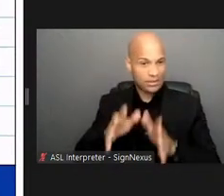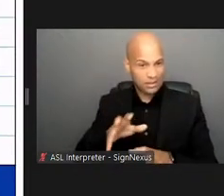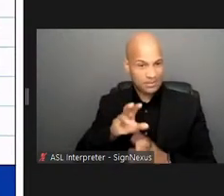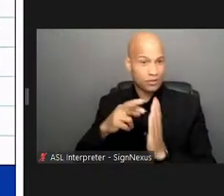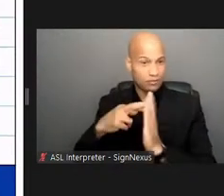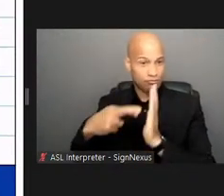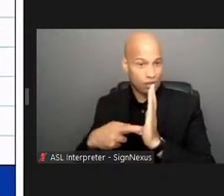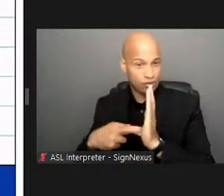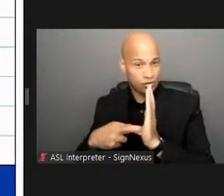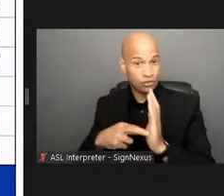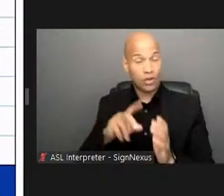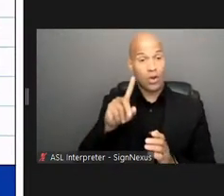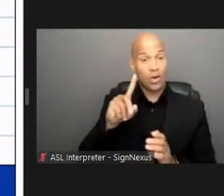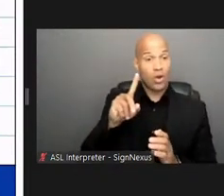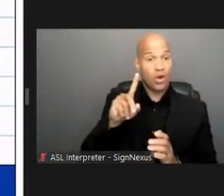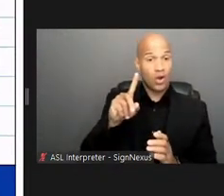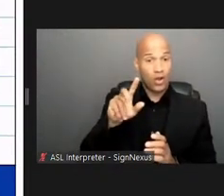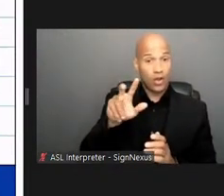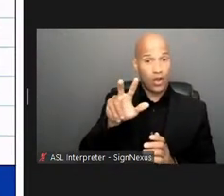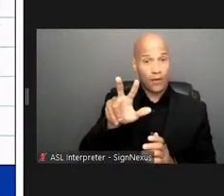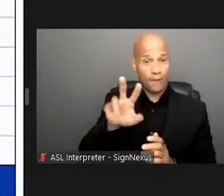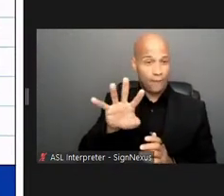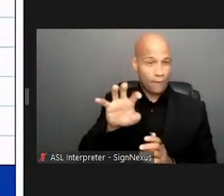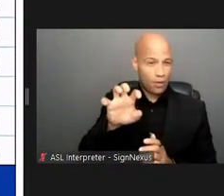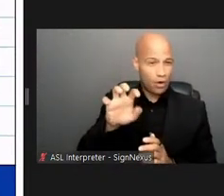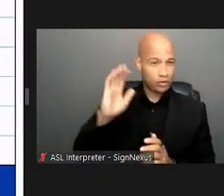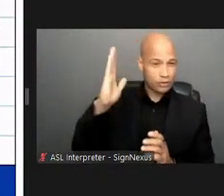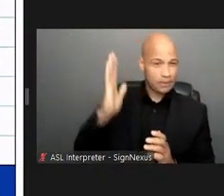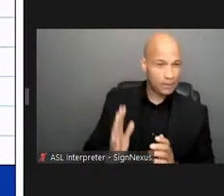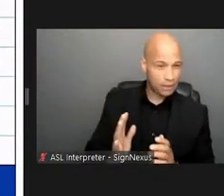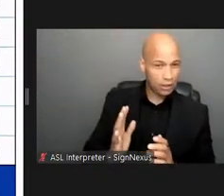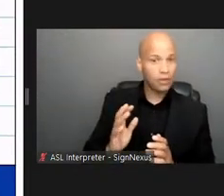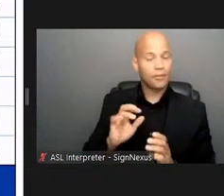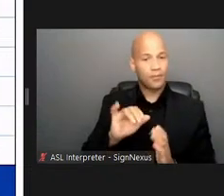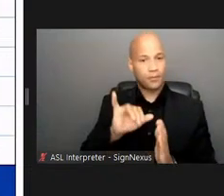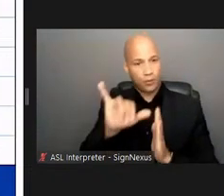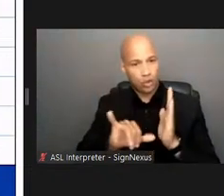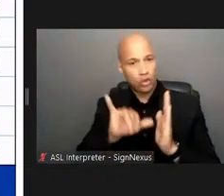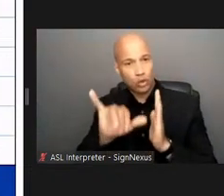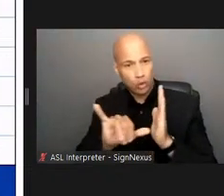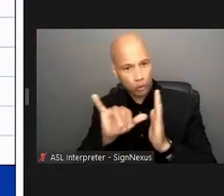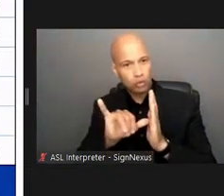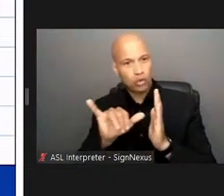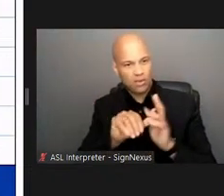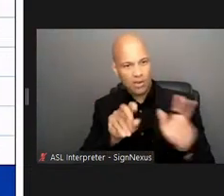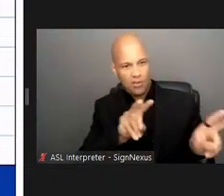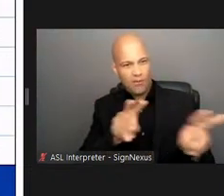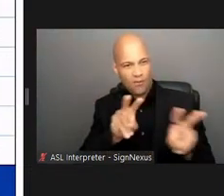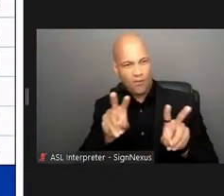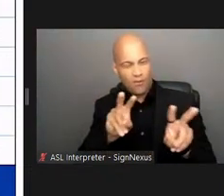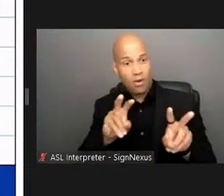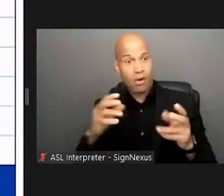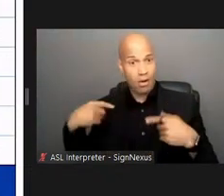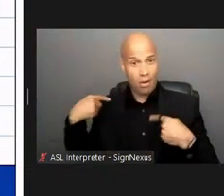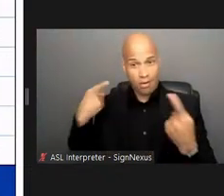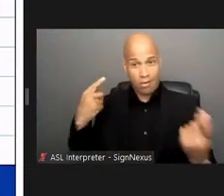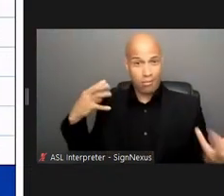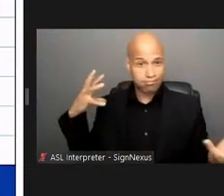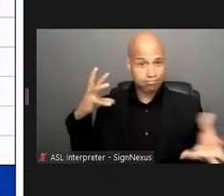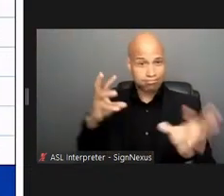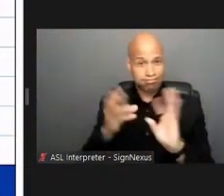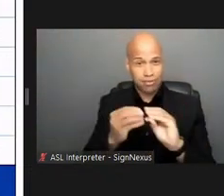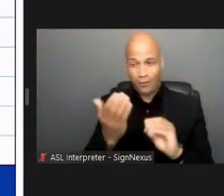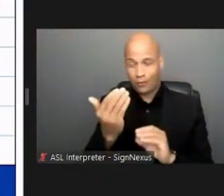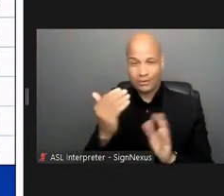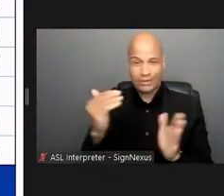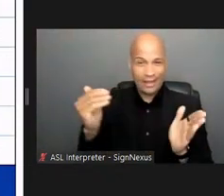of the sessions were left on our project website and people could access them through YouTube to date we've had over 14 000 views and